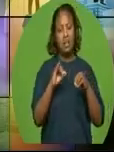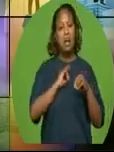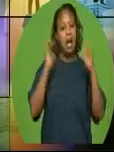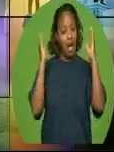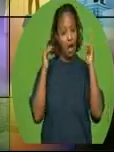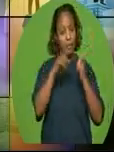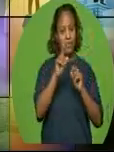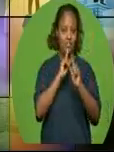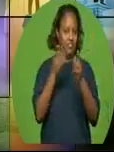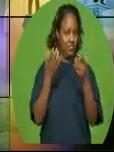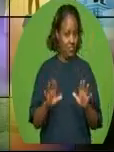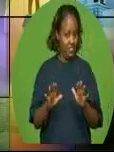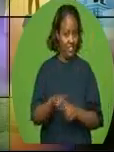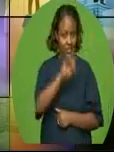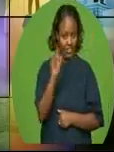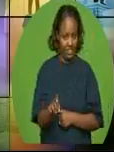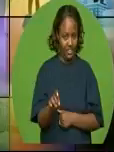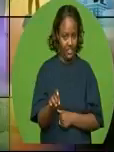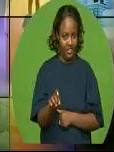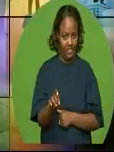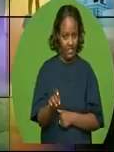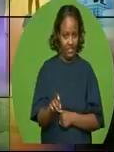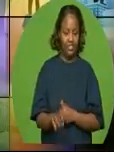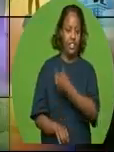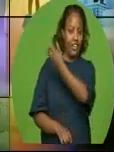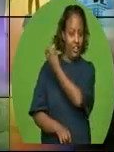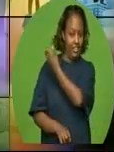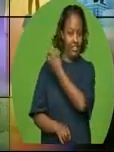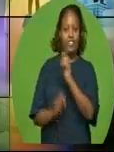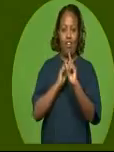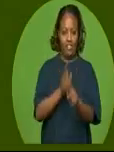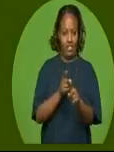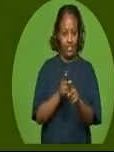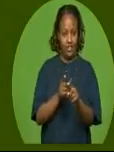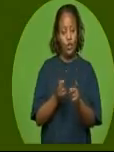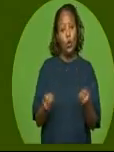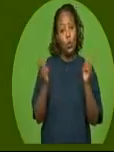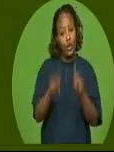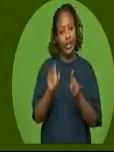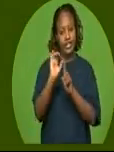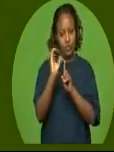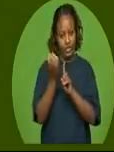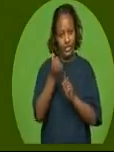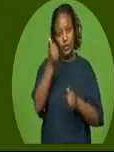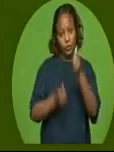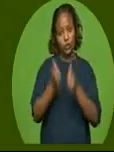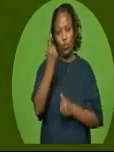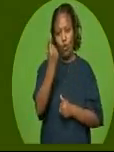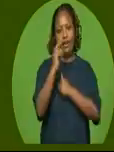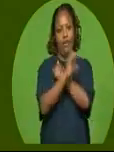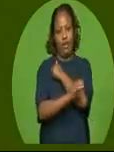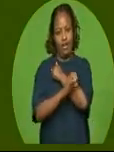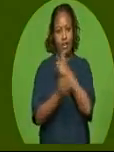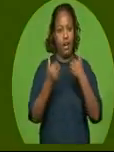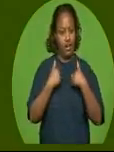Students, I hope you've answered the question. Here is the answer. When a situation in which